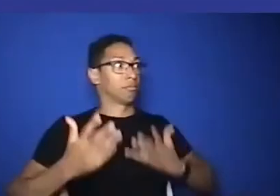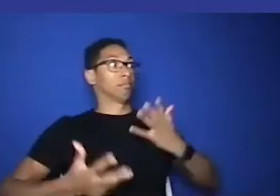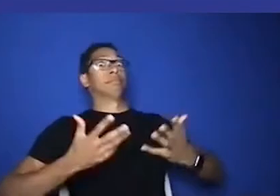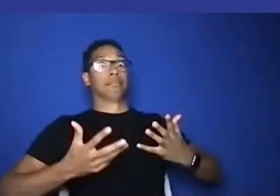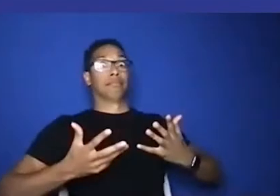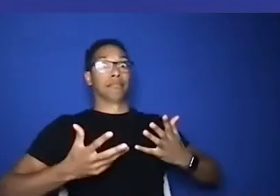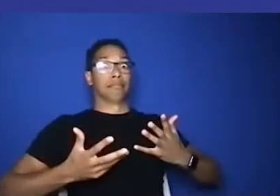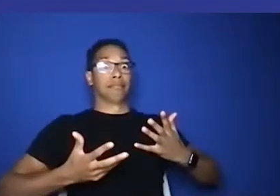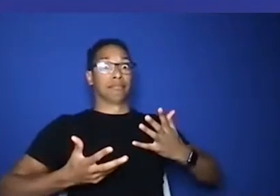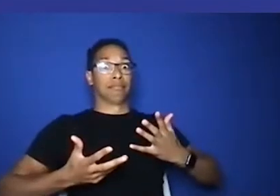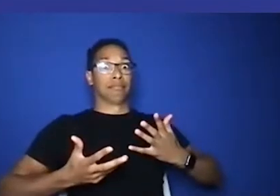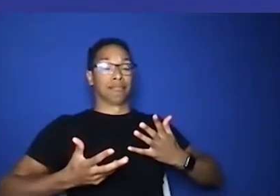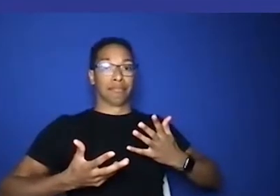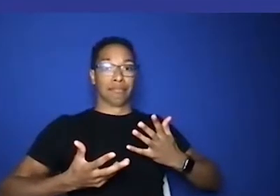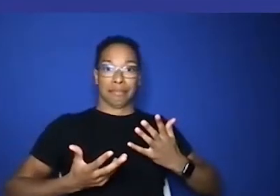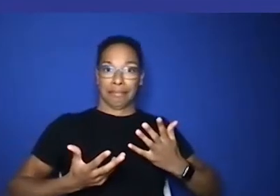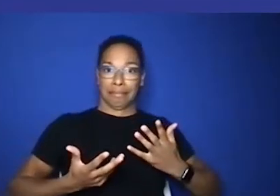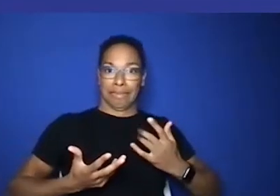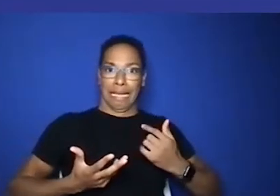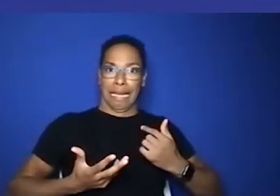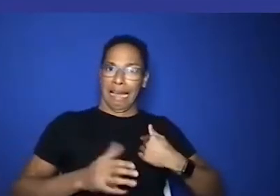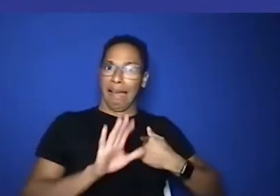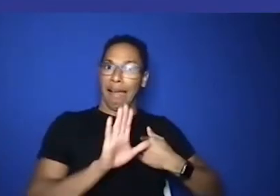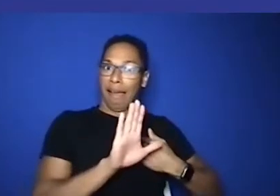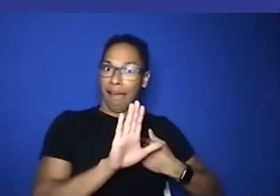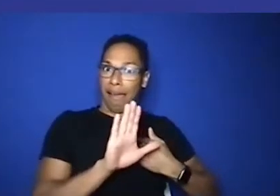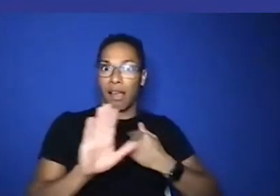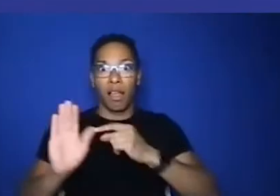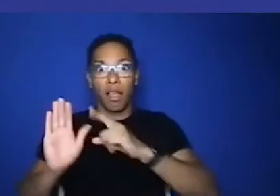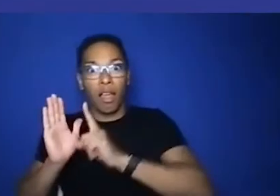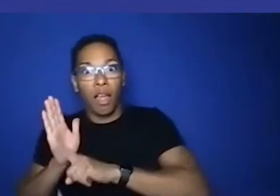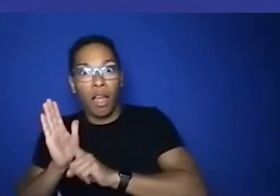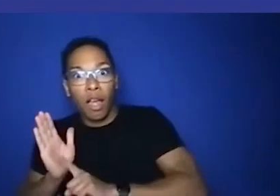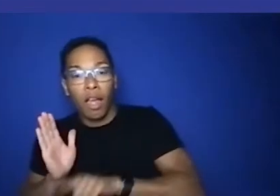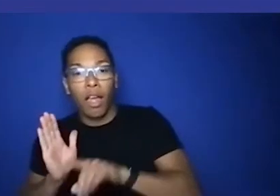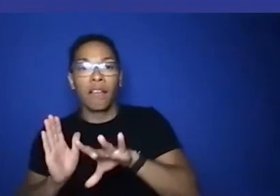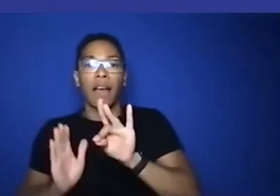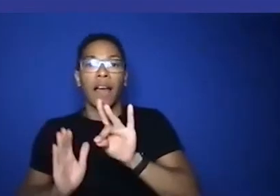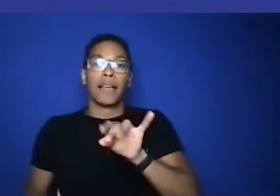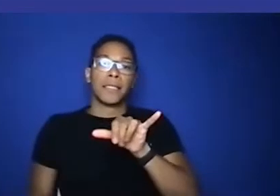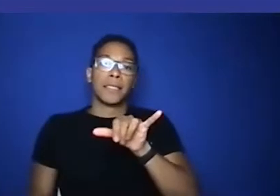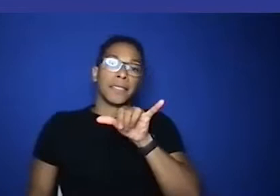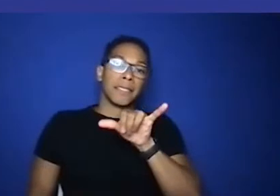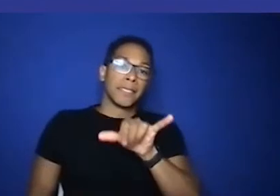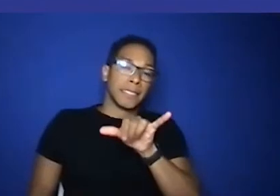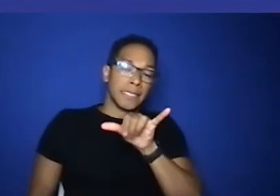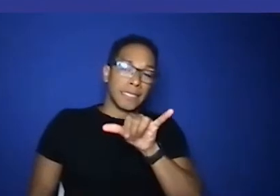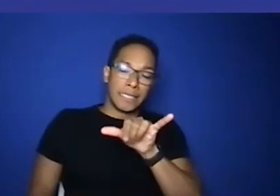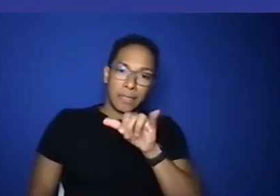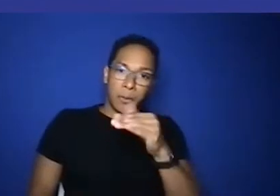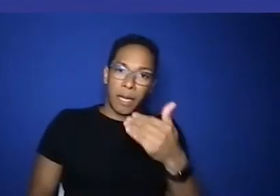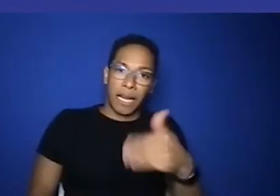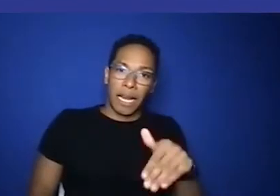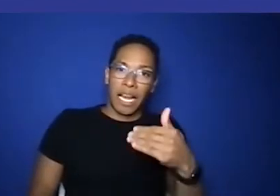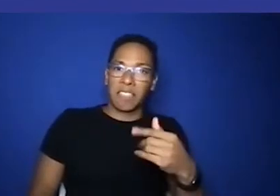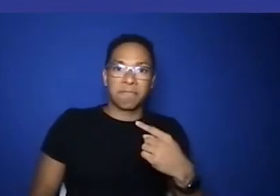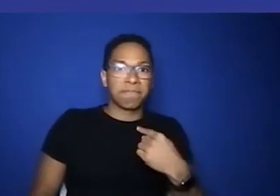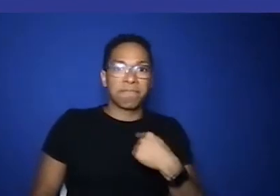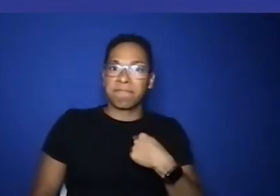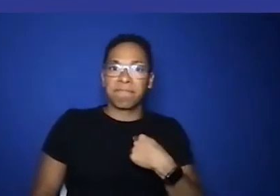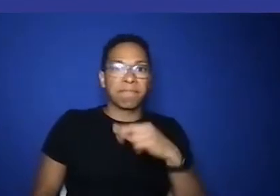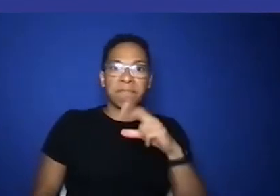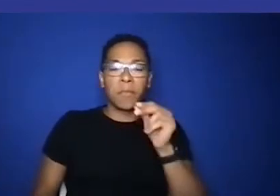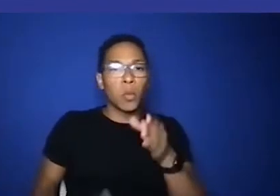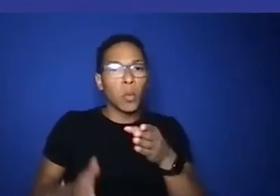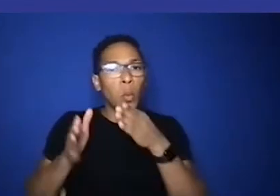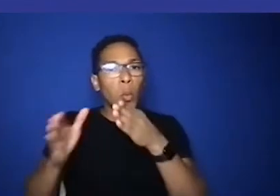aback, and I started to research them, and then realized that I had no way of accessing practitioners